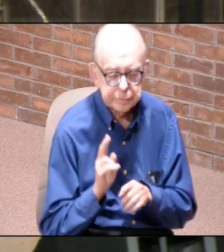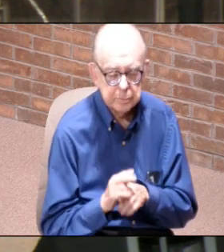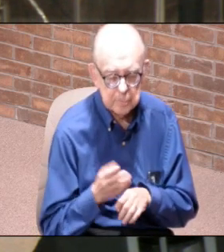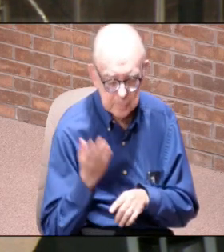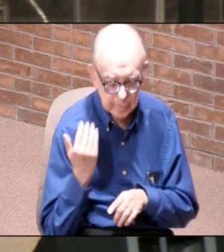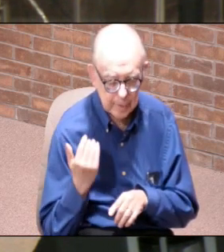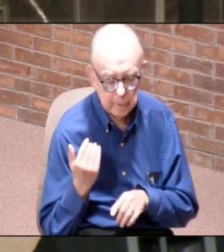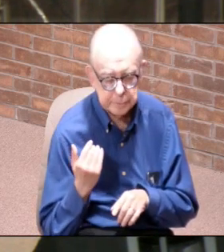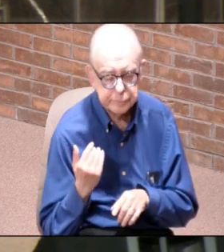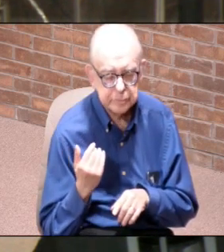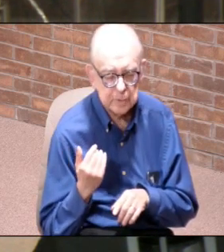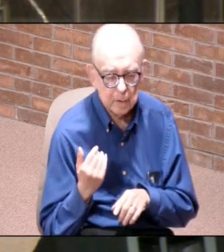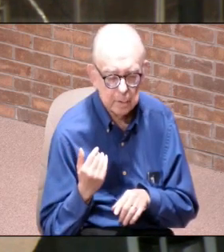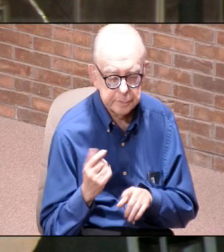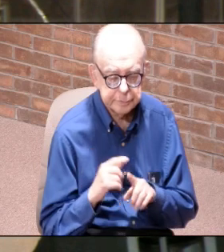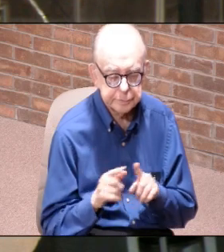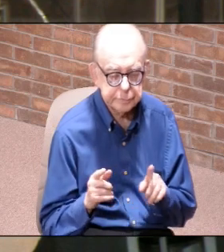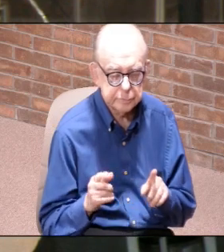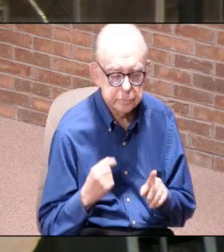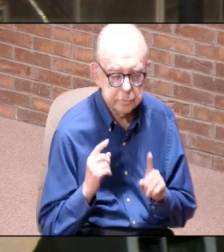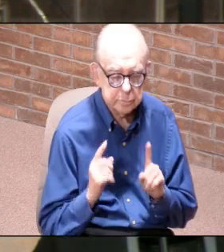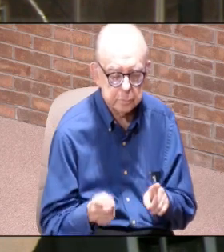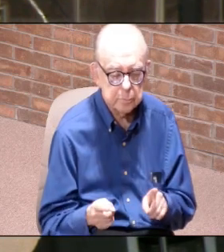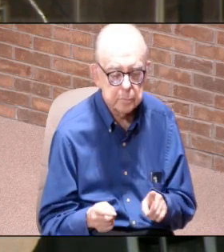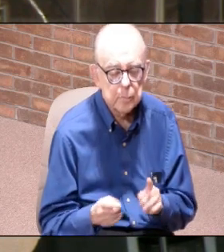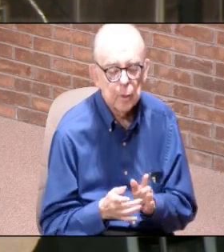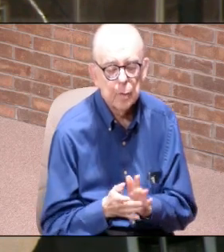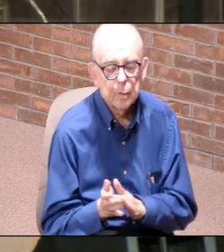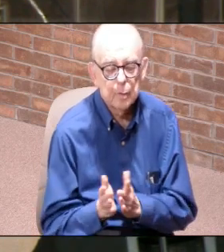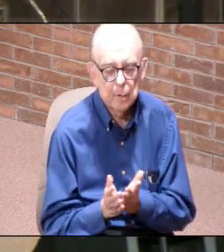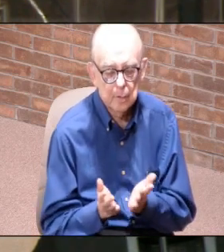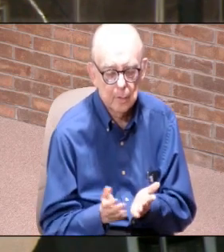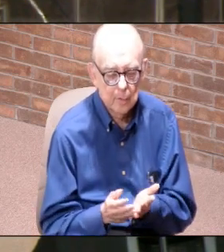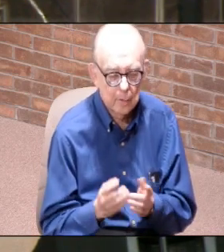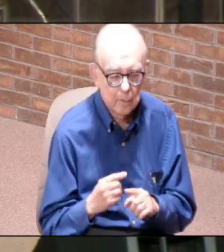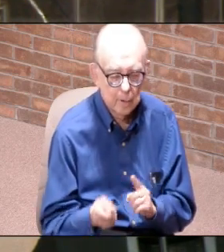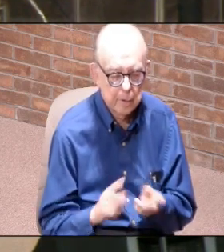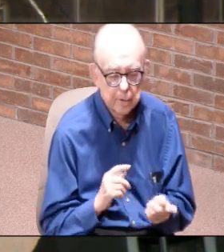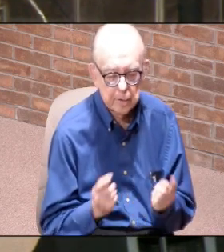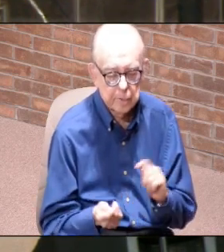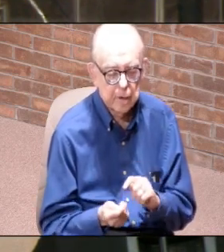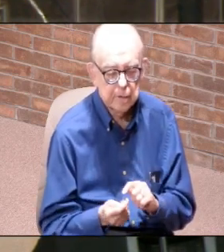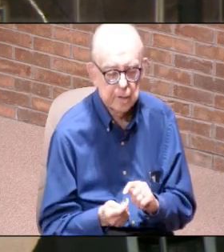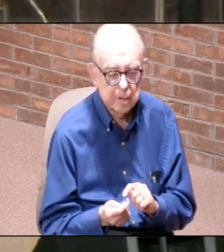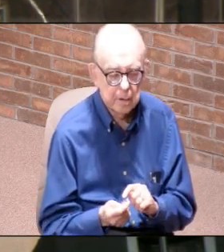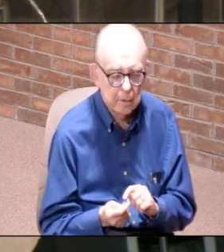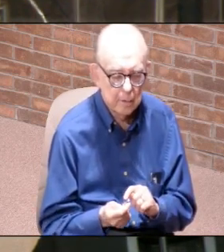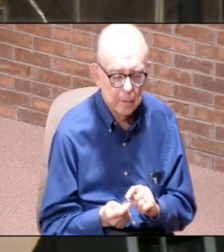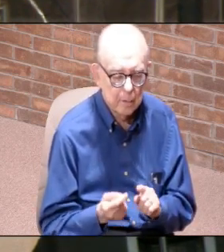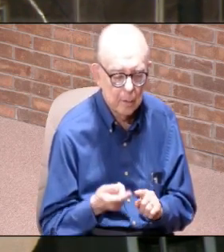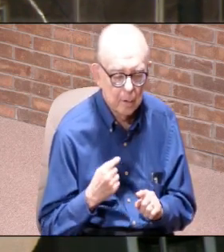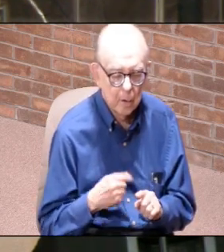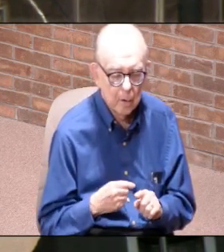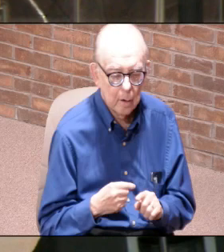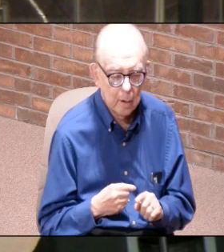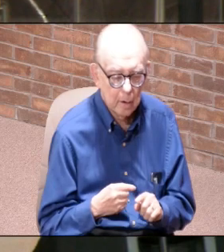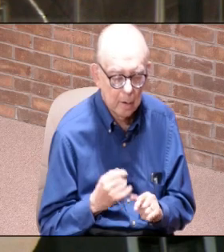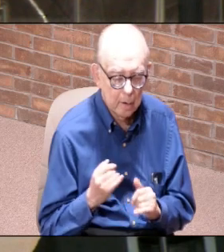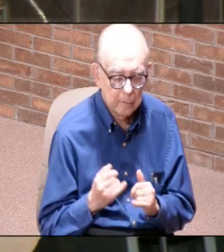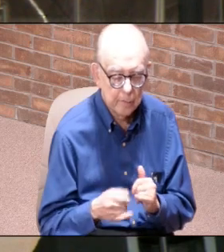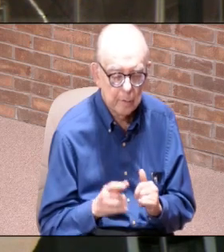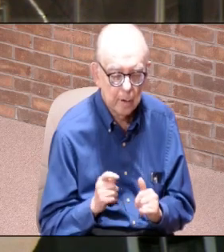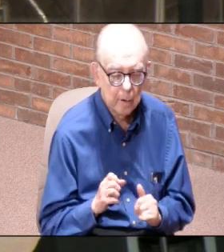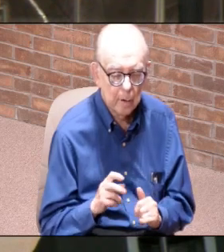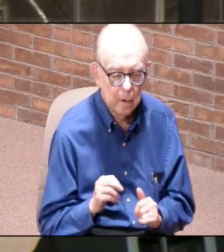used. But when you go through the Bible, since it was translated from the